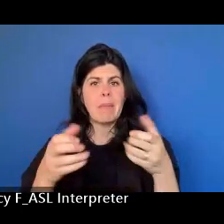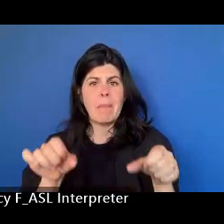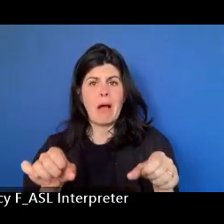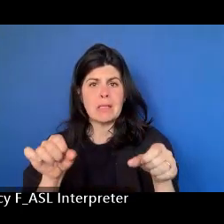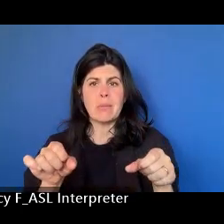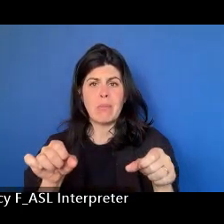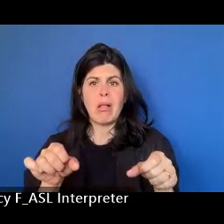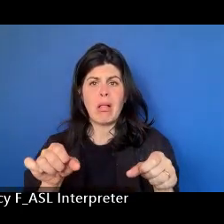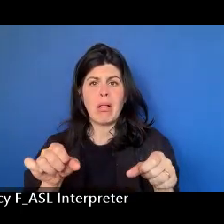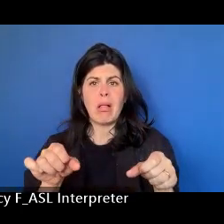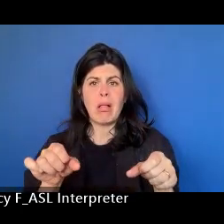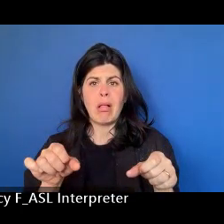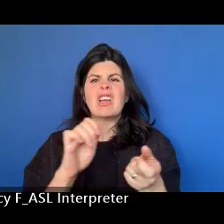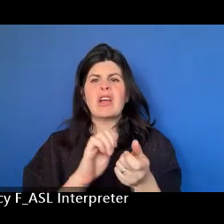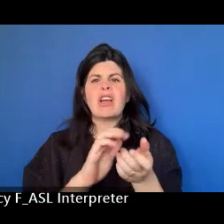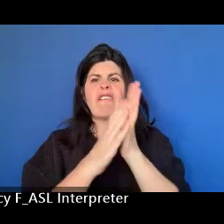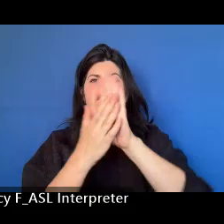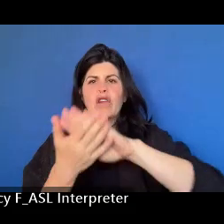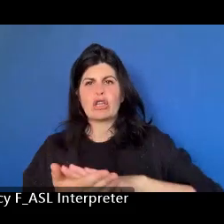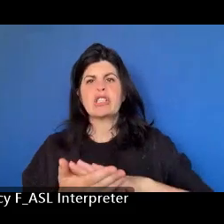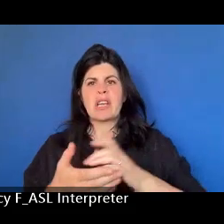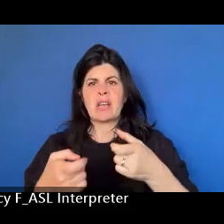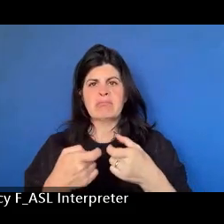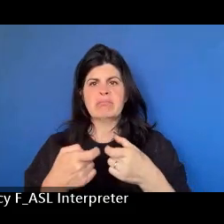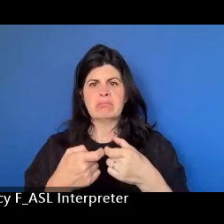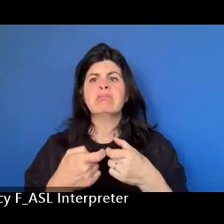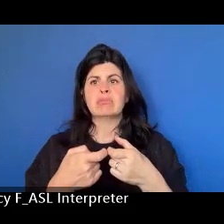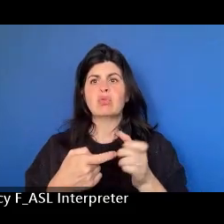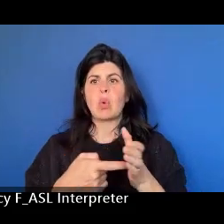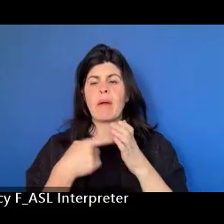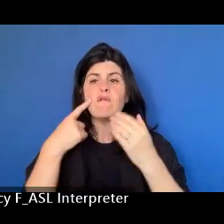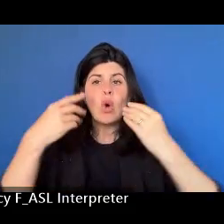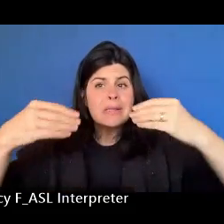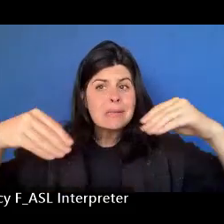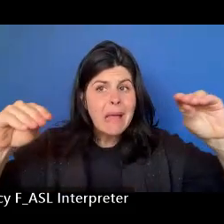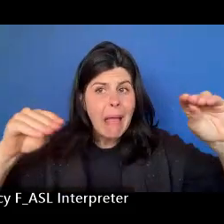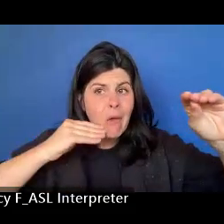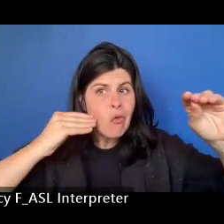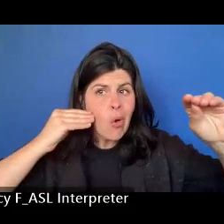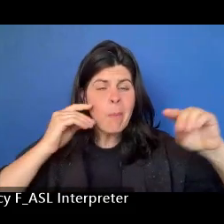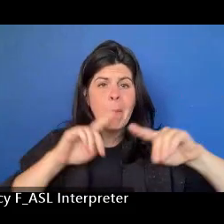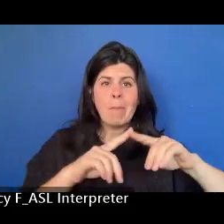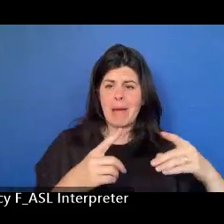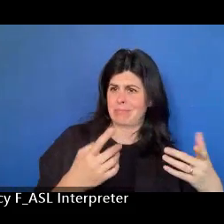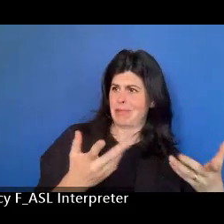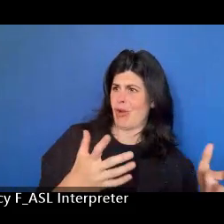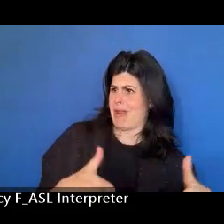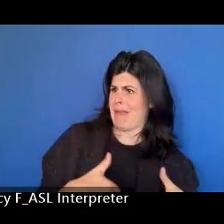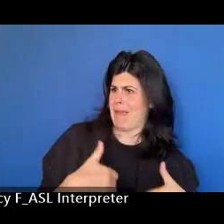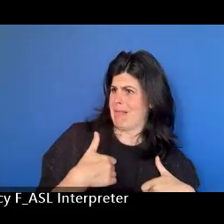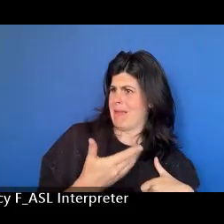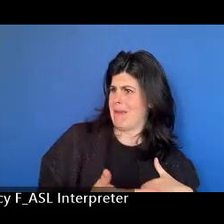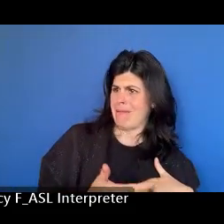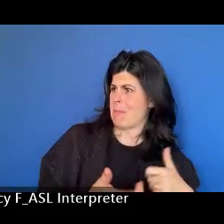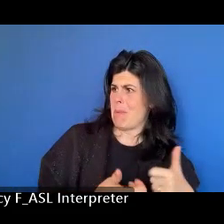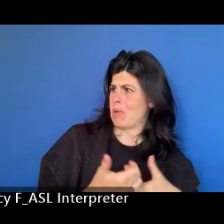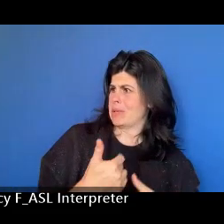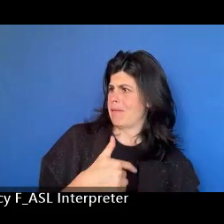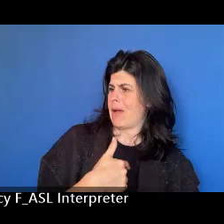requirement on the sale of homes, existing homeowners, most of us are not going to be able